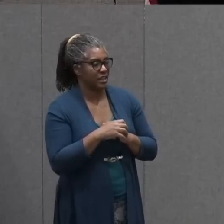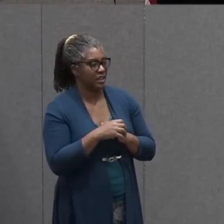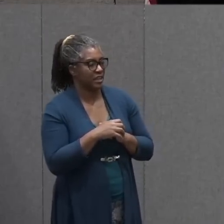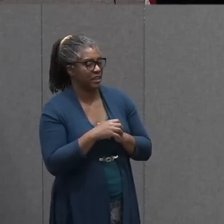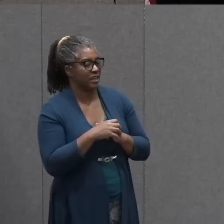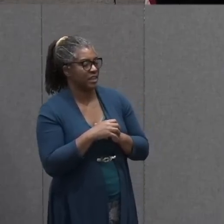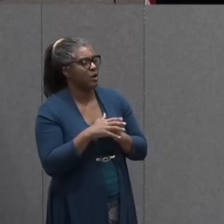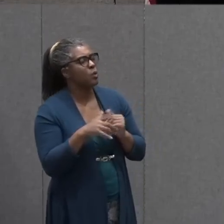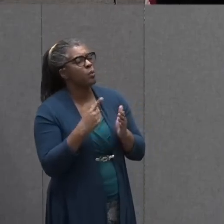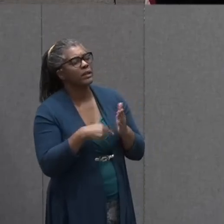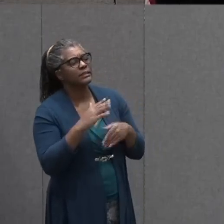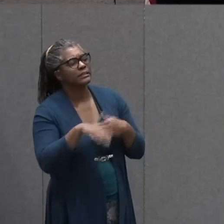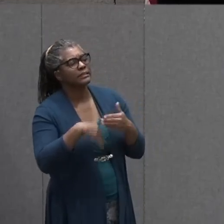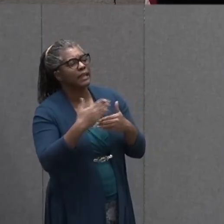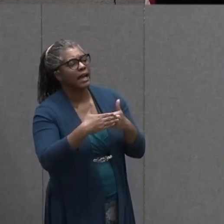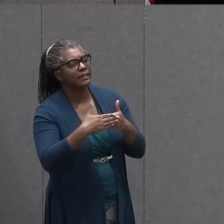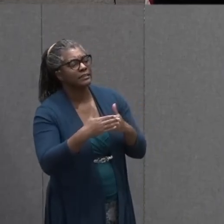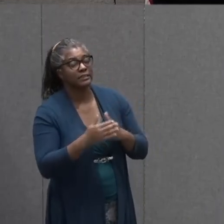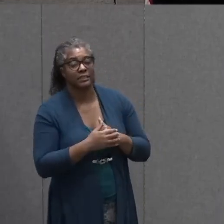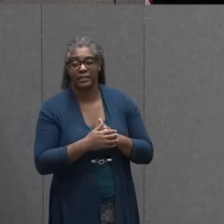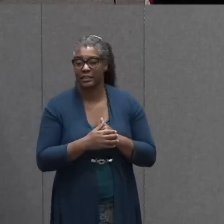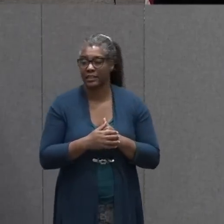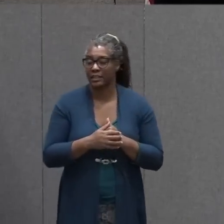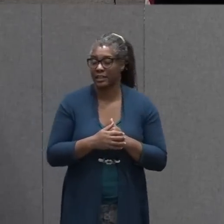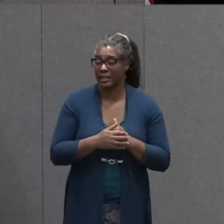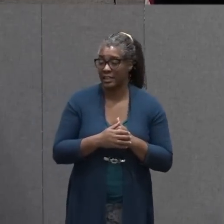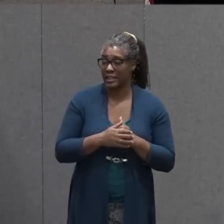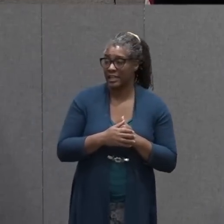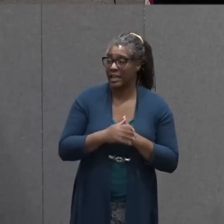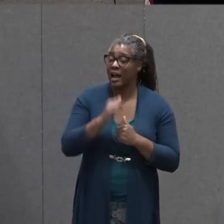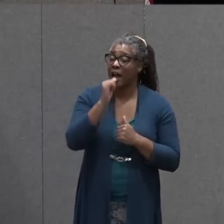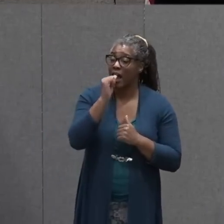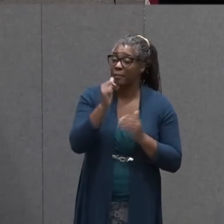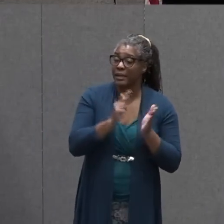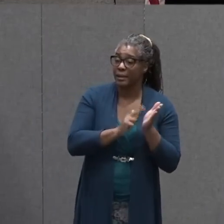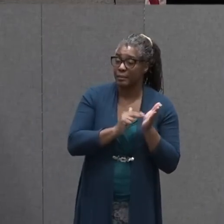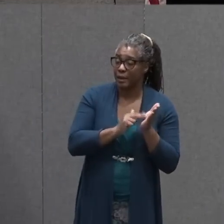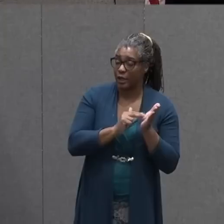butter. I'm going to put PB for peanut butter.